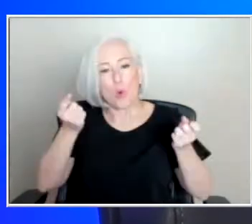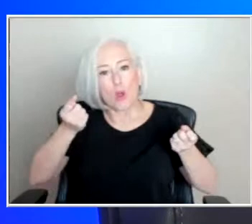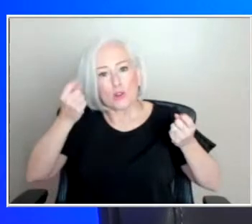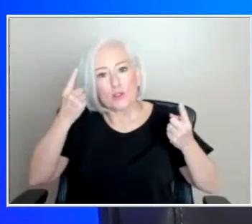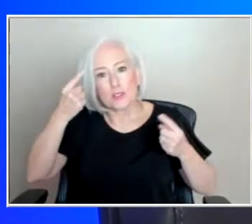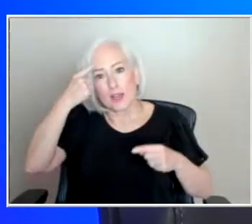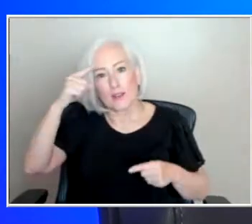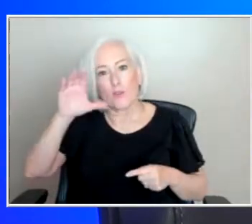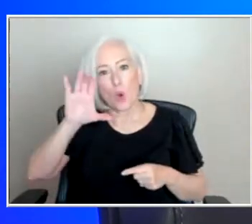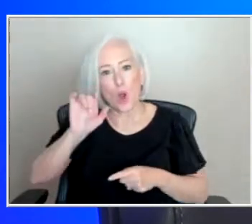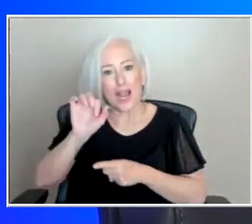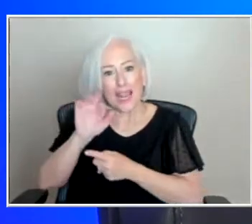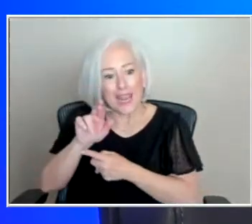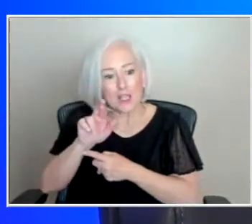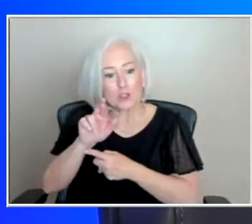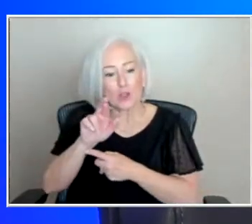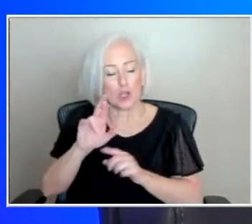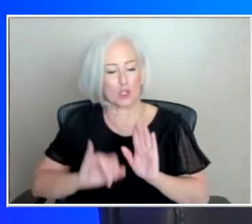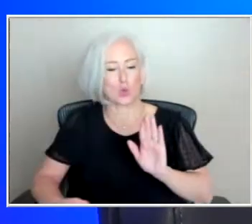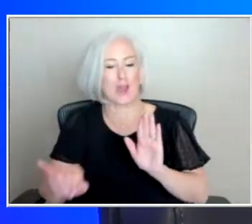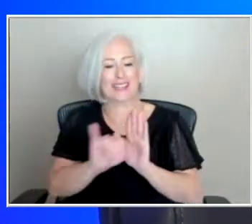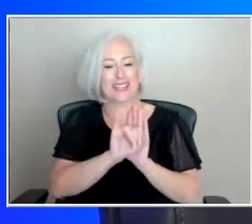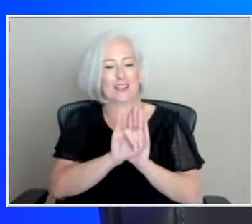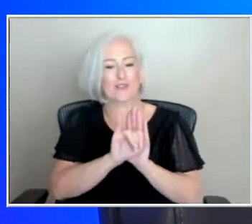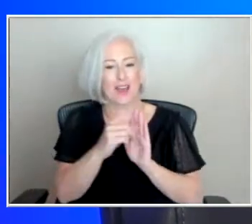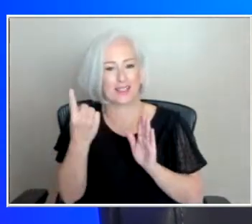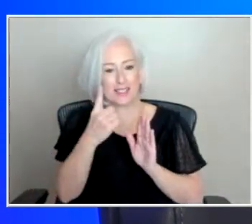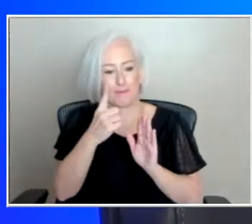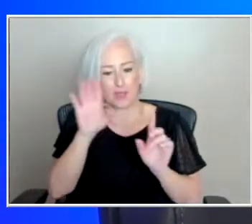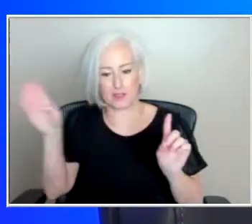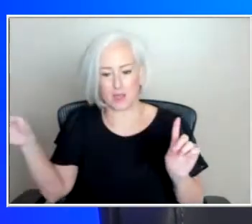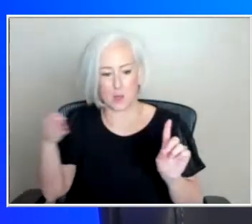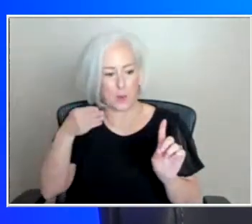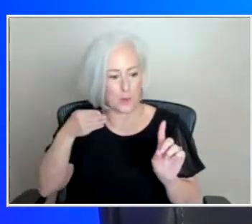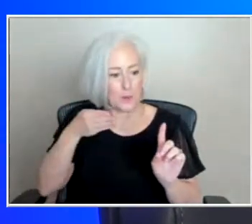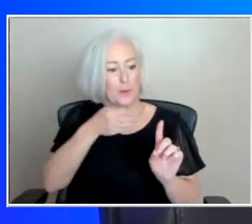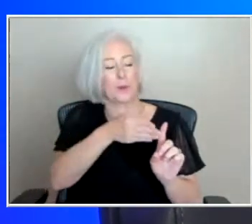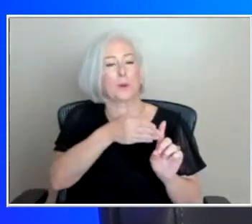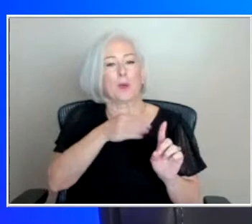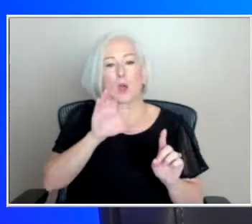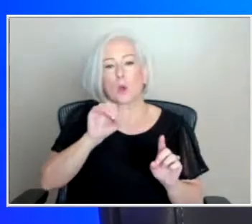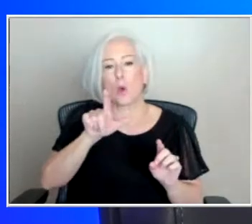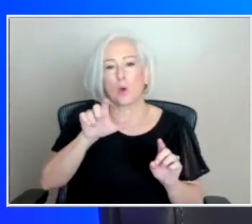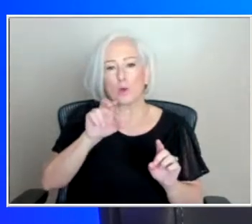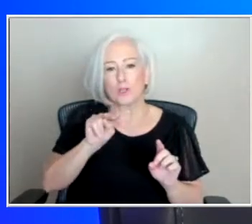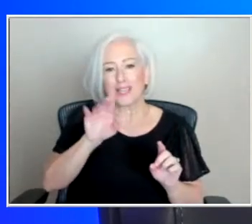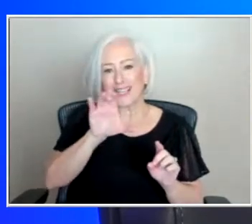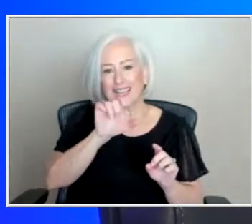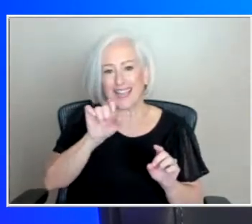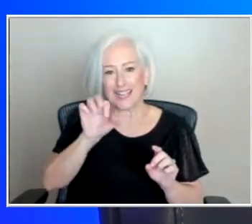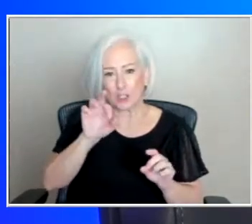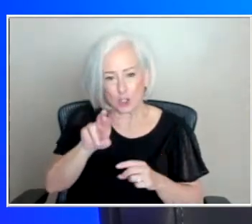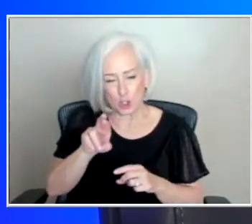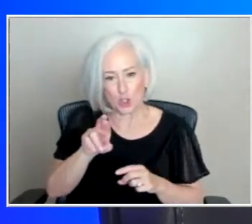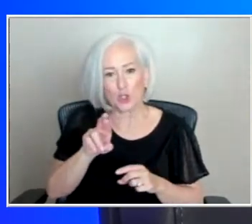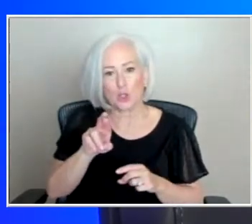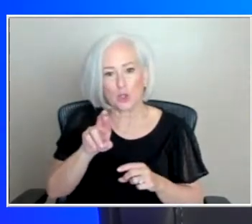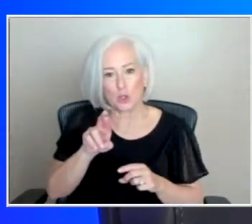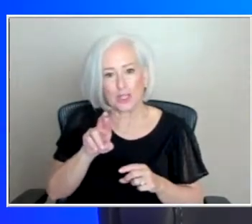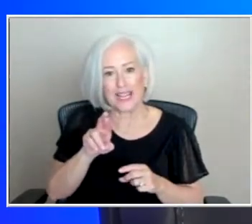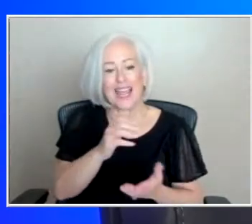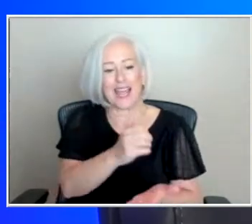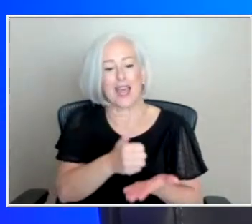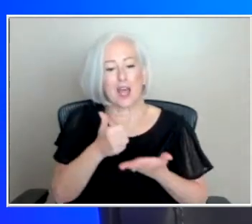and identifying some of the targets for colorectal cancer actually had enabled us to do